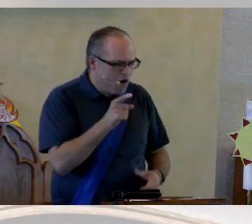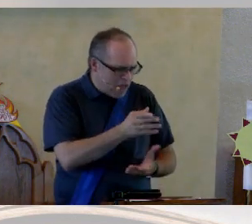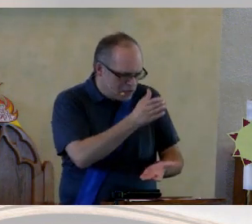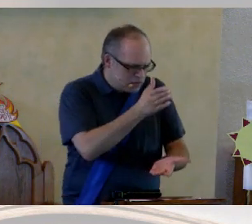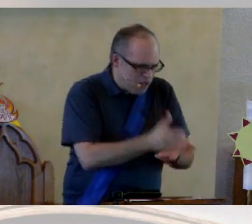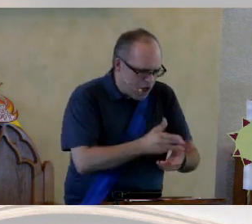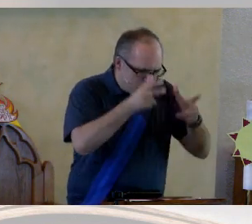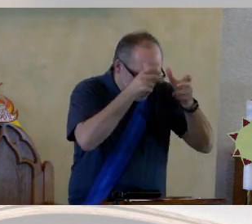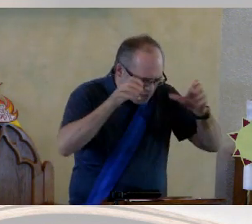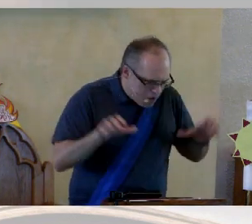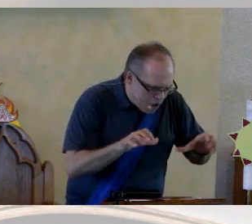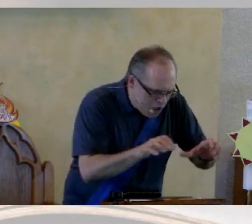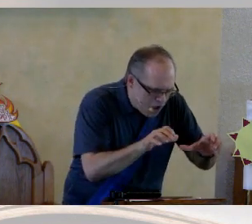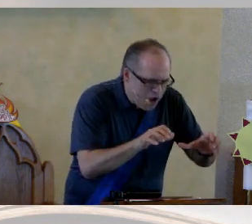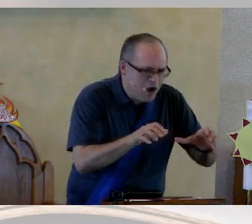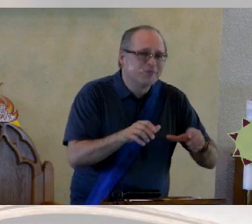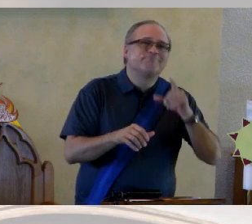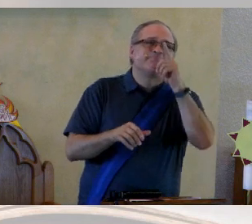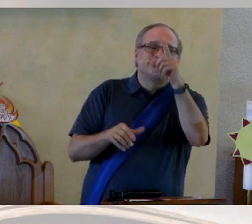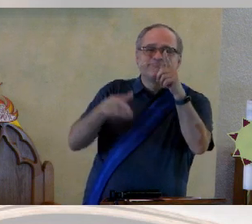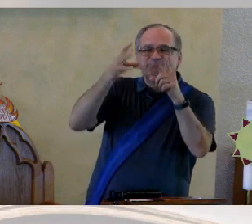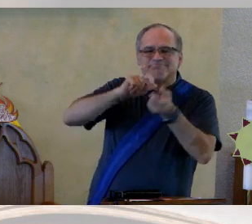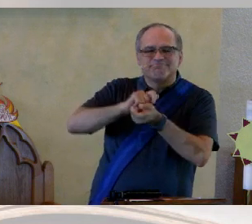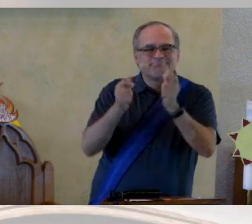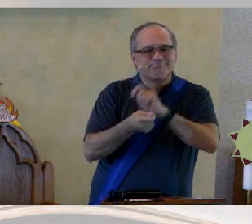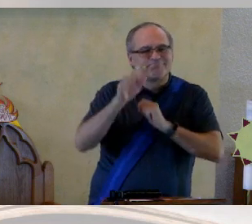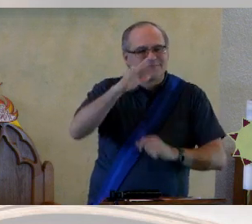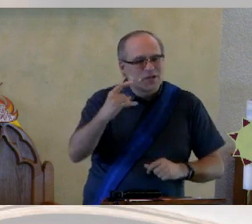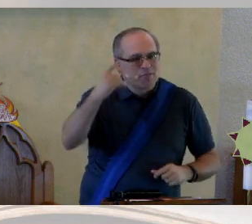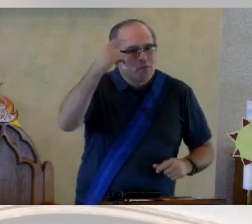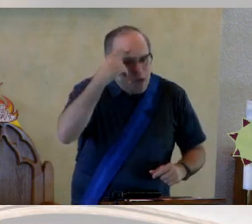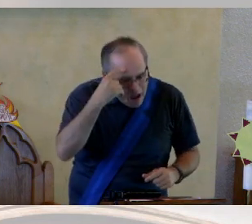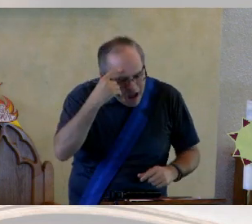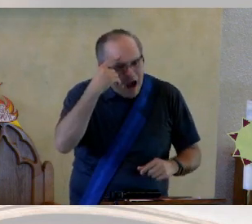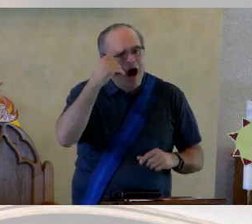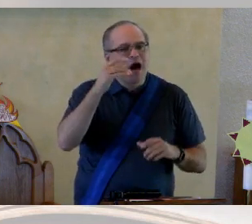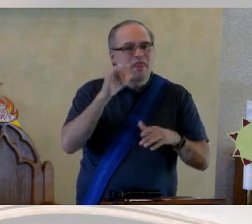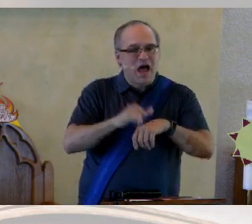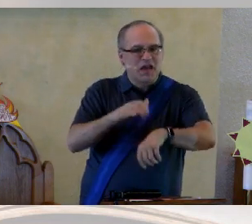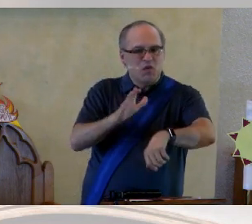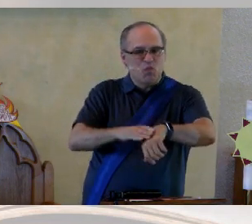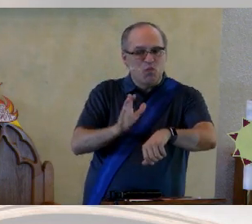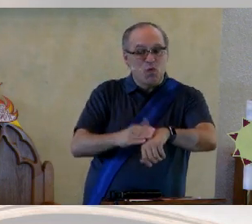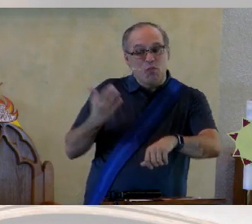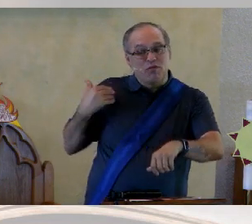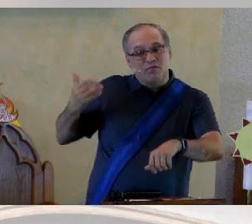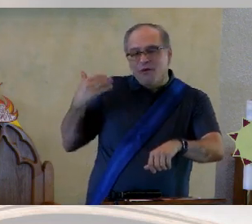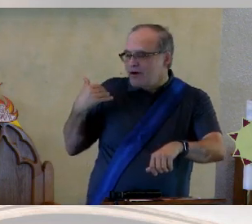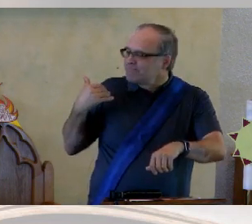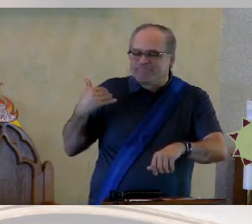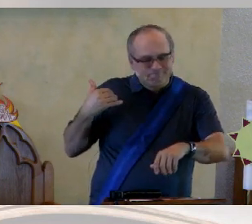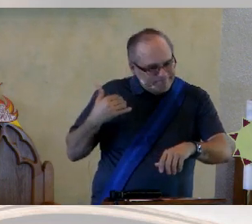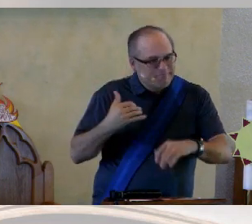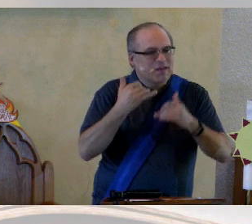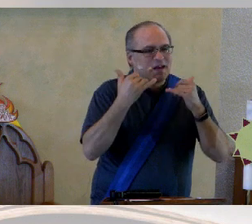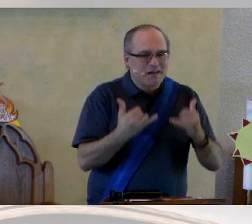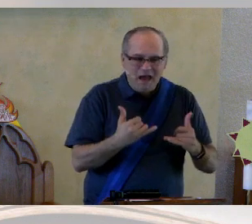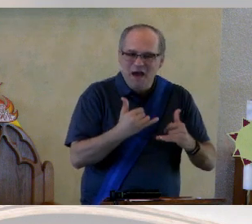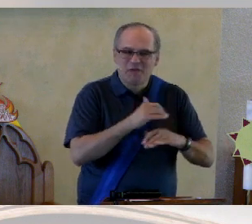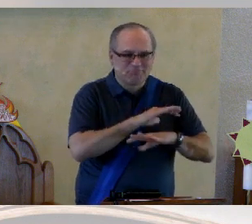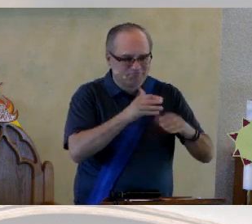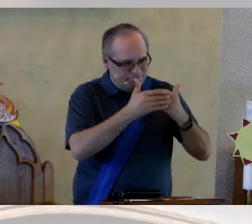ways, God changed God's mind about the calamity that God had said God would bring upon them, and God did not do